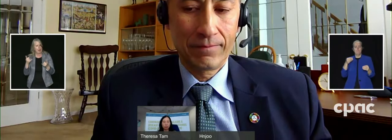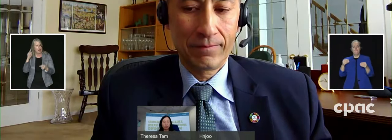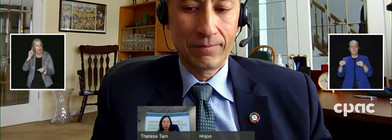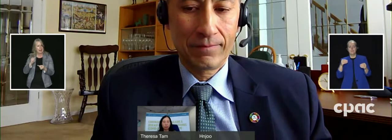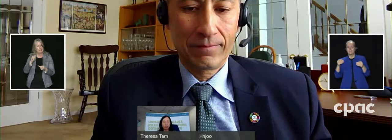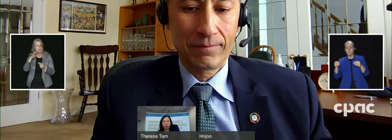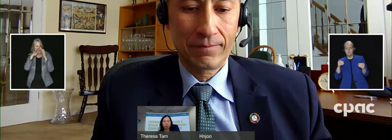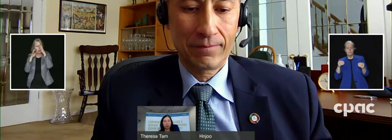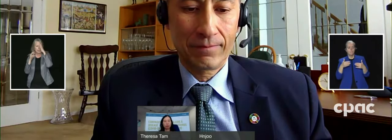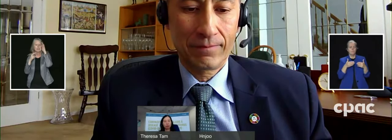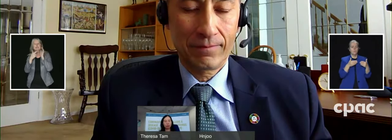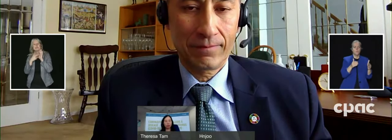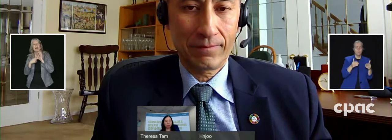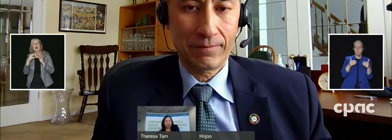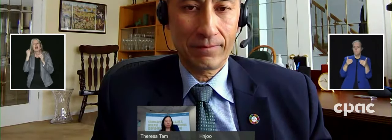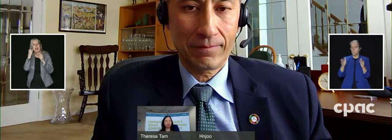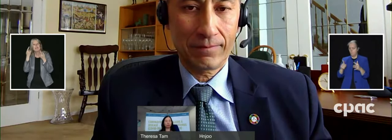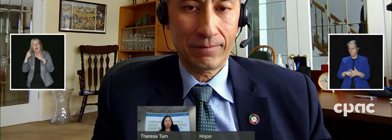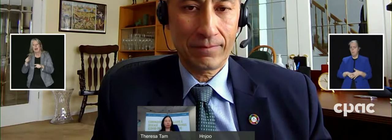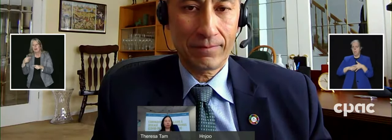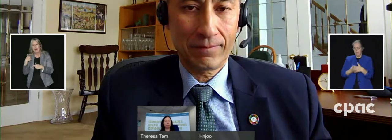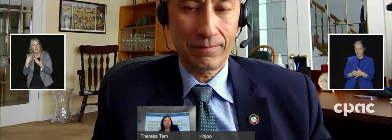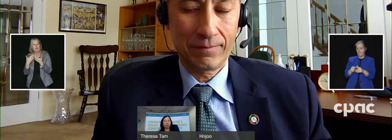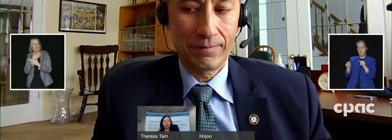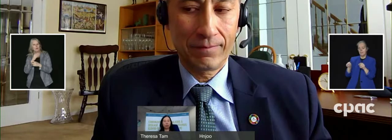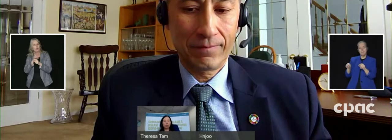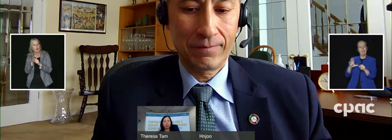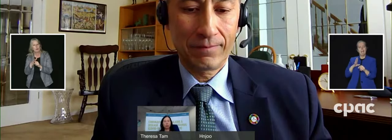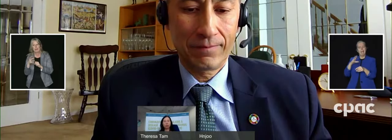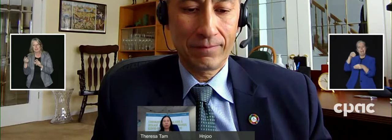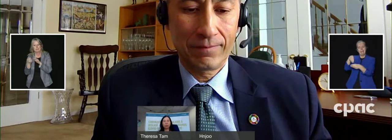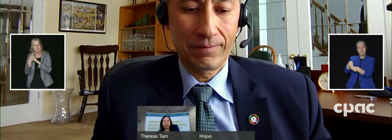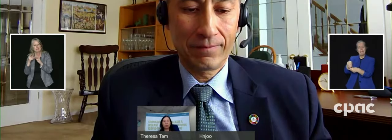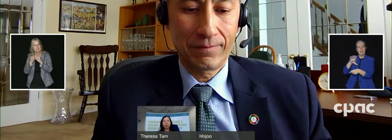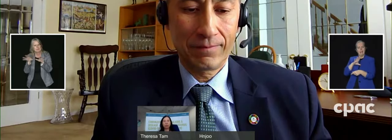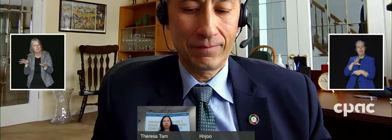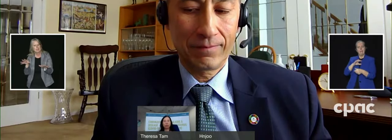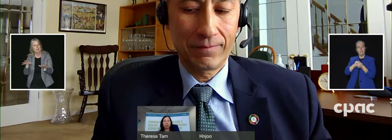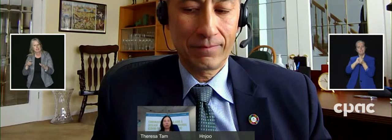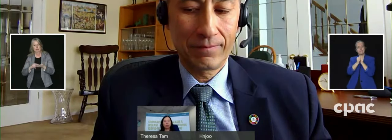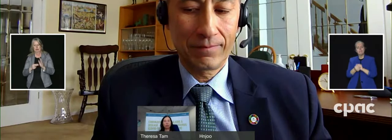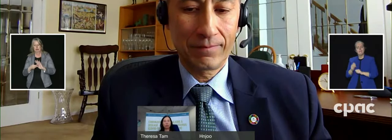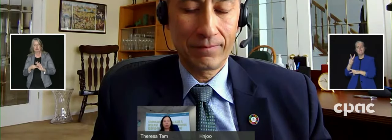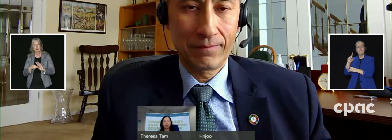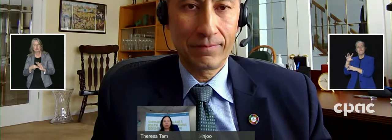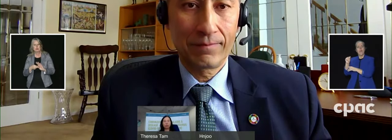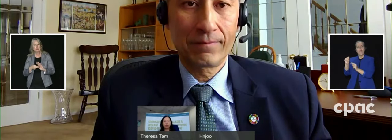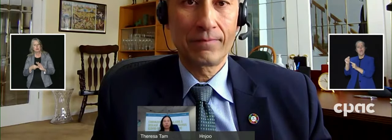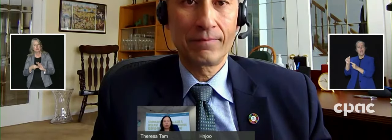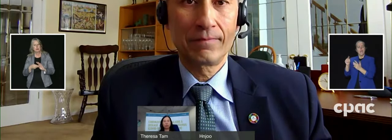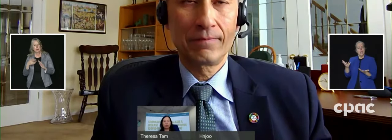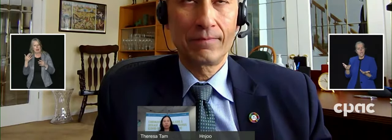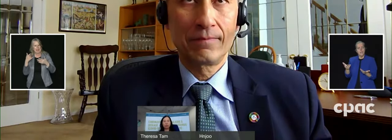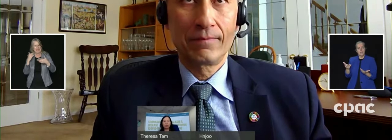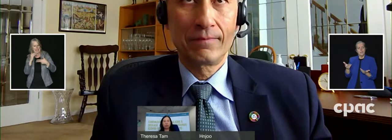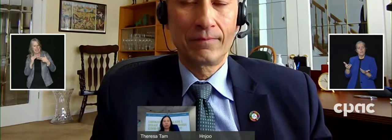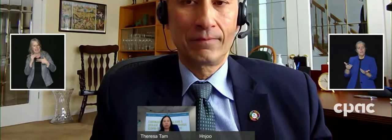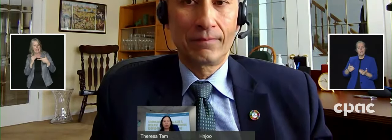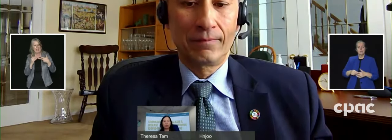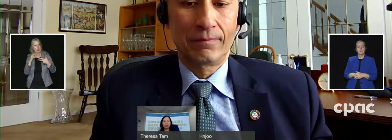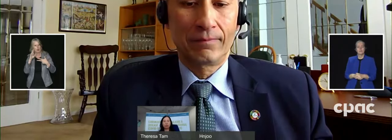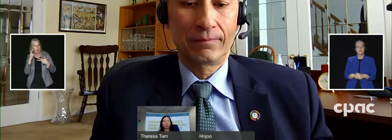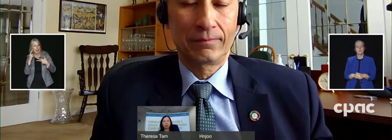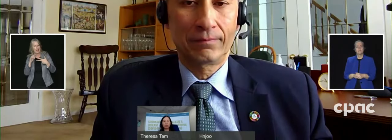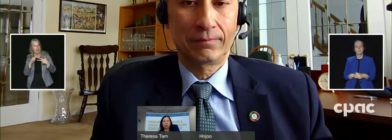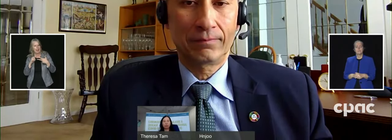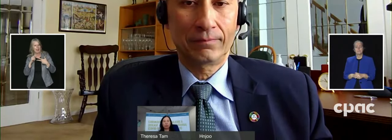in those two provinces, are we in the current state going on the gray line, or are we going